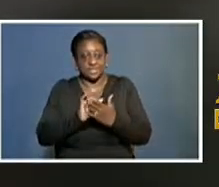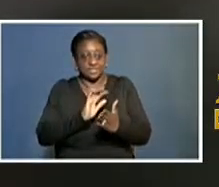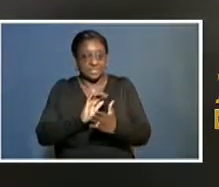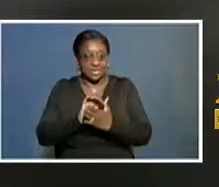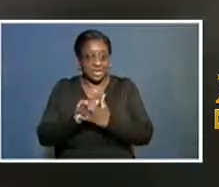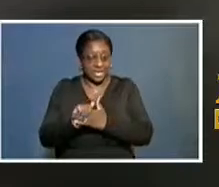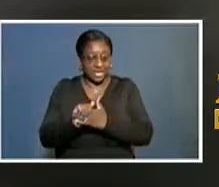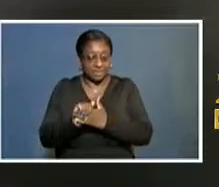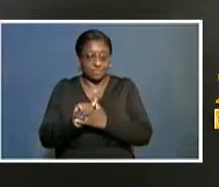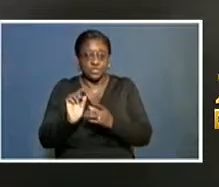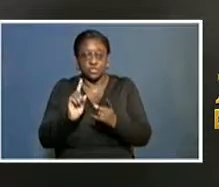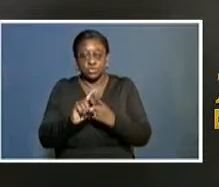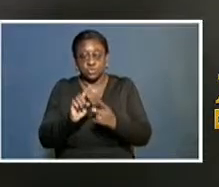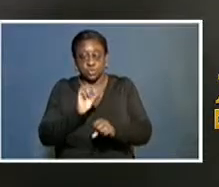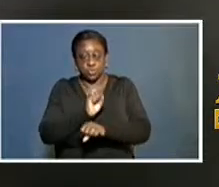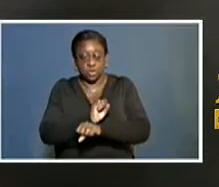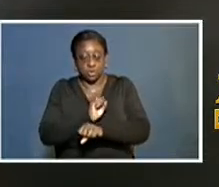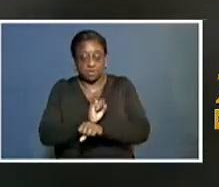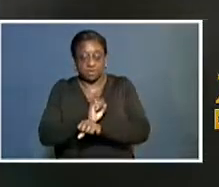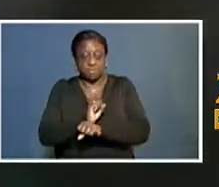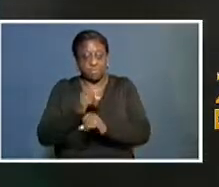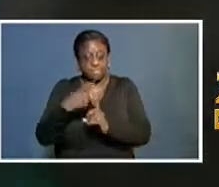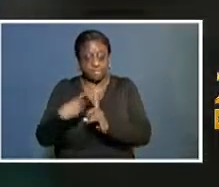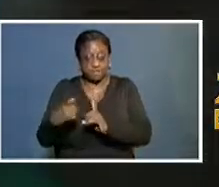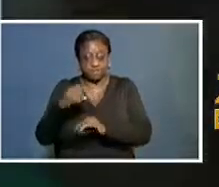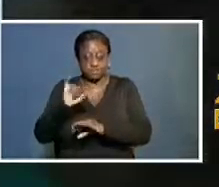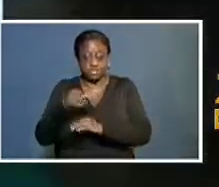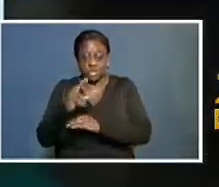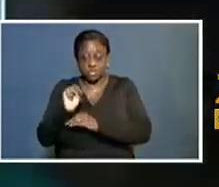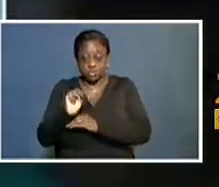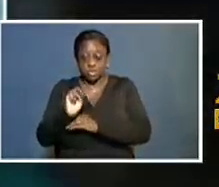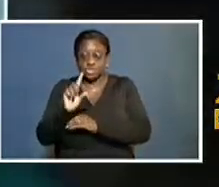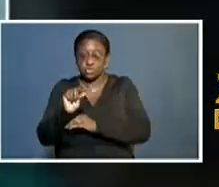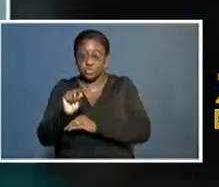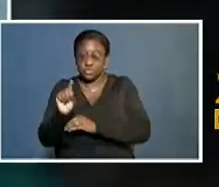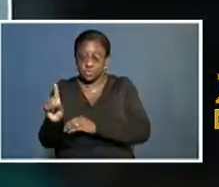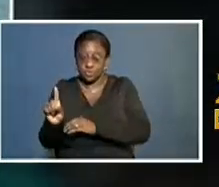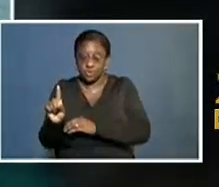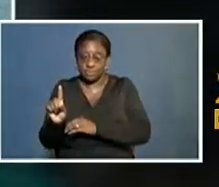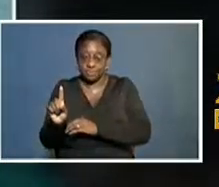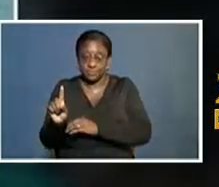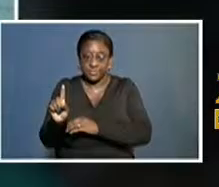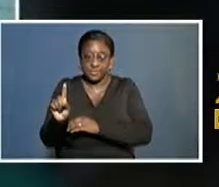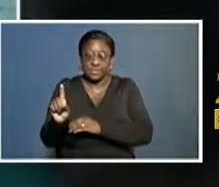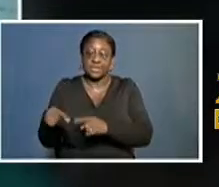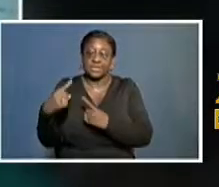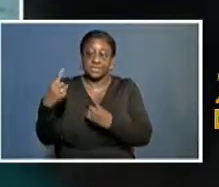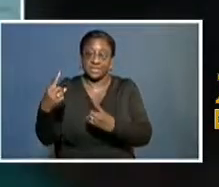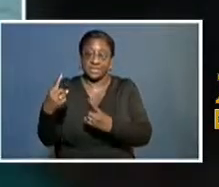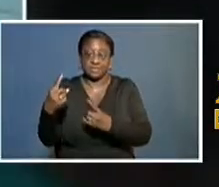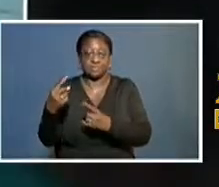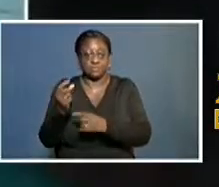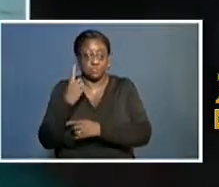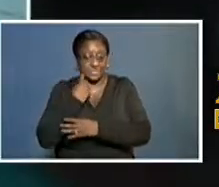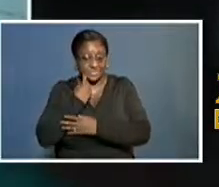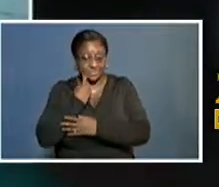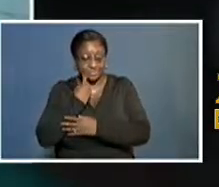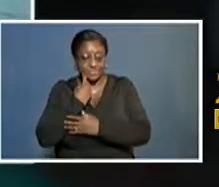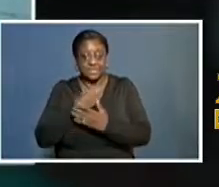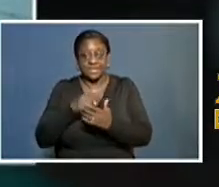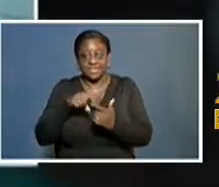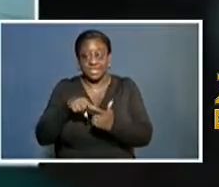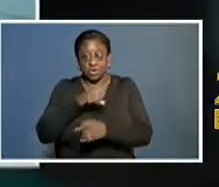little restoration work in the Bahamas from January 2021 to until very recently. According to Dr.